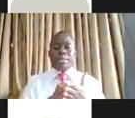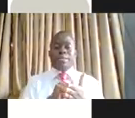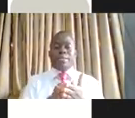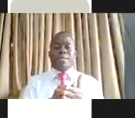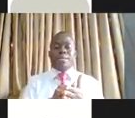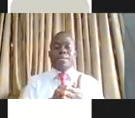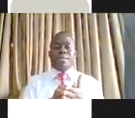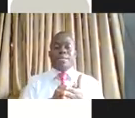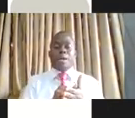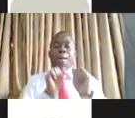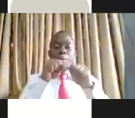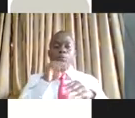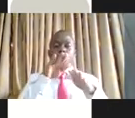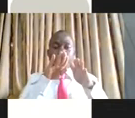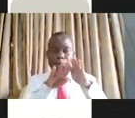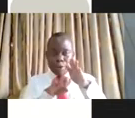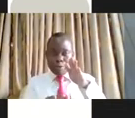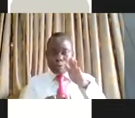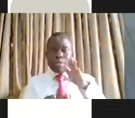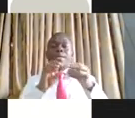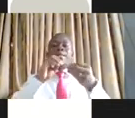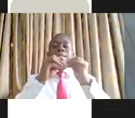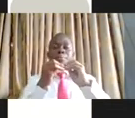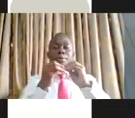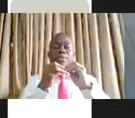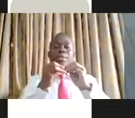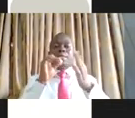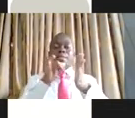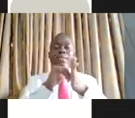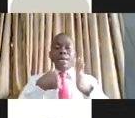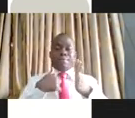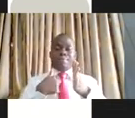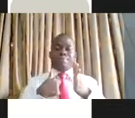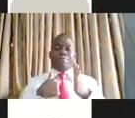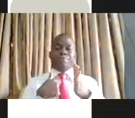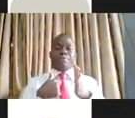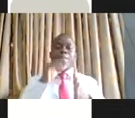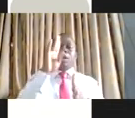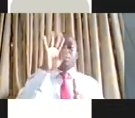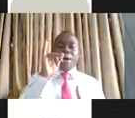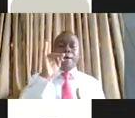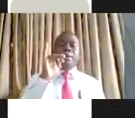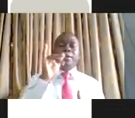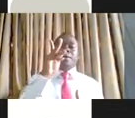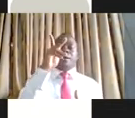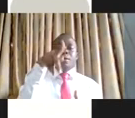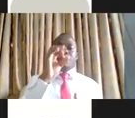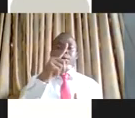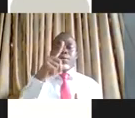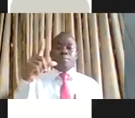reduce the numbers that are appointed by political parties on the basis